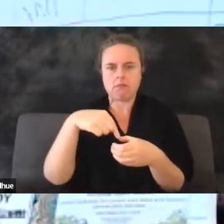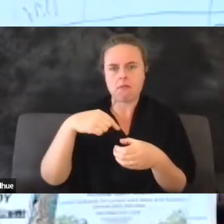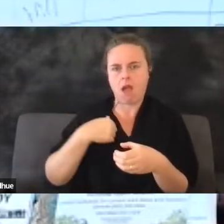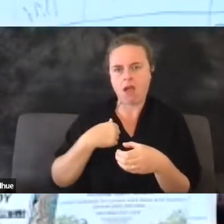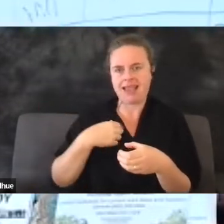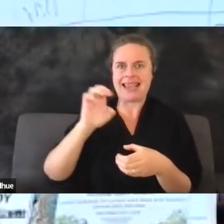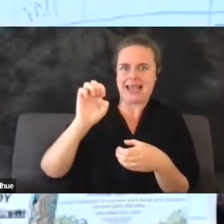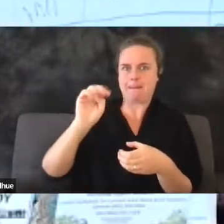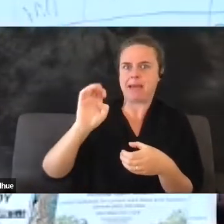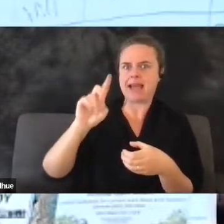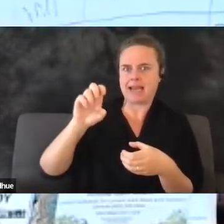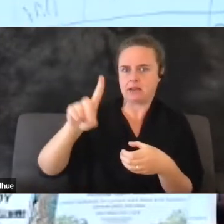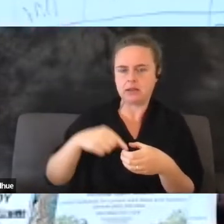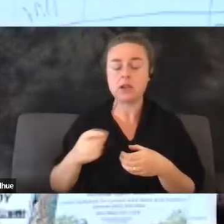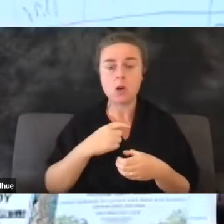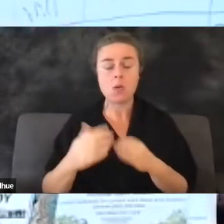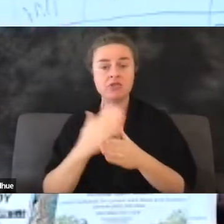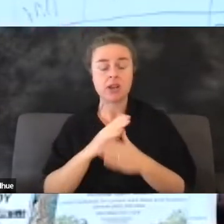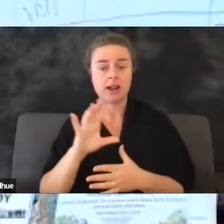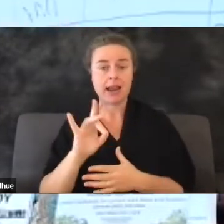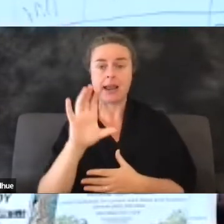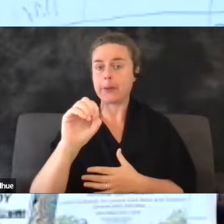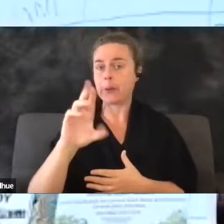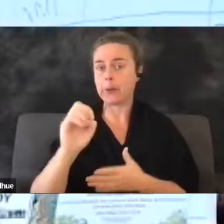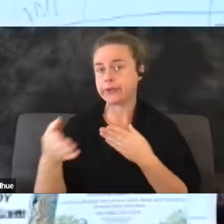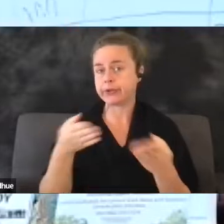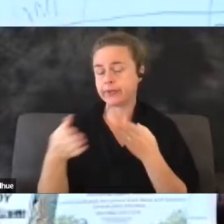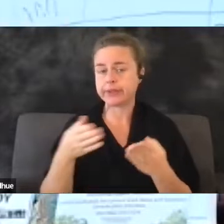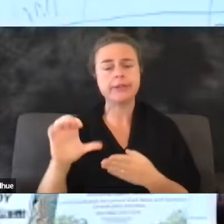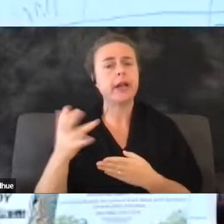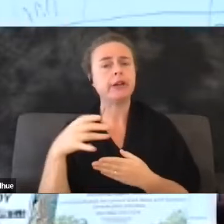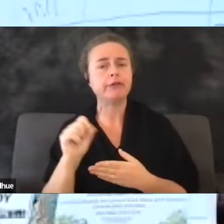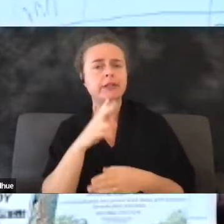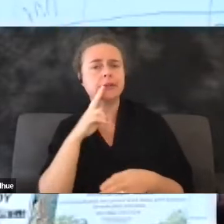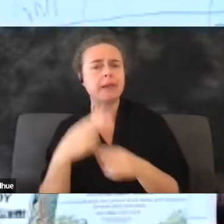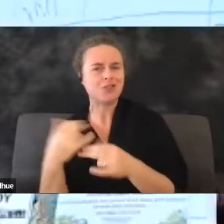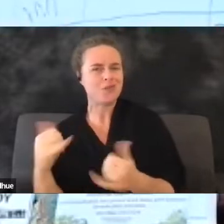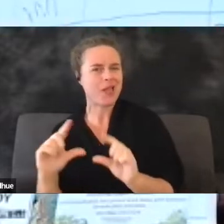core services, and I know that Chris had mentioned playgroups, so that's one of our core services.